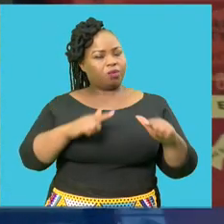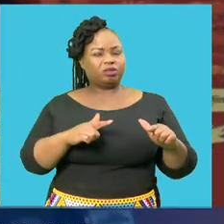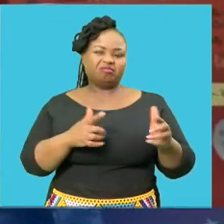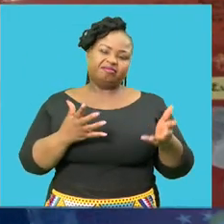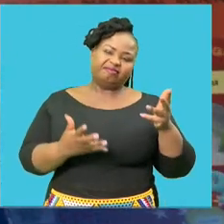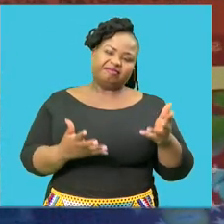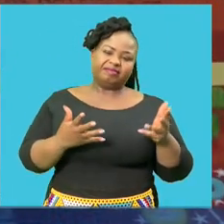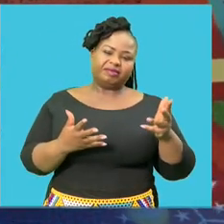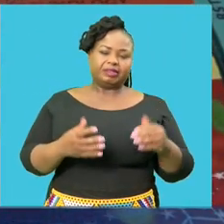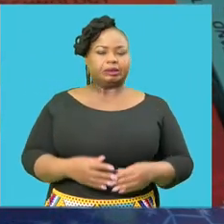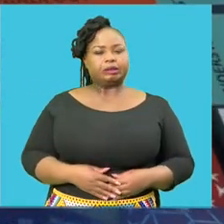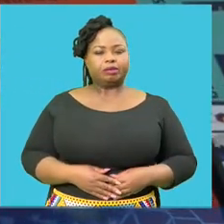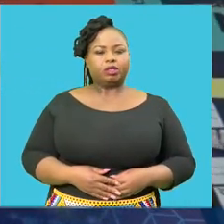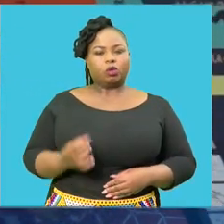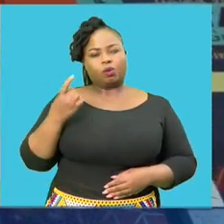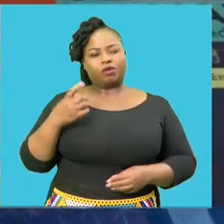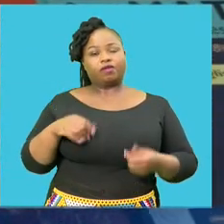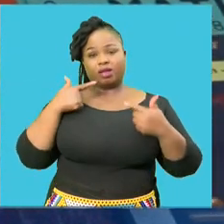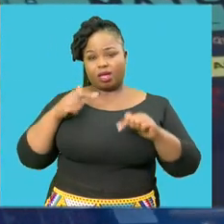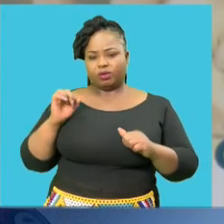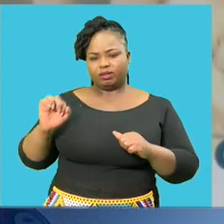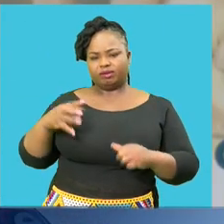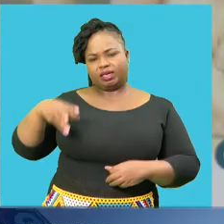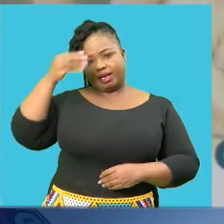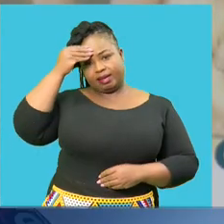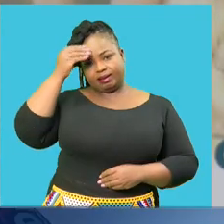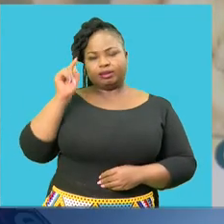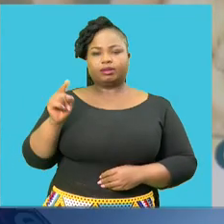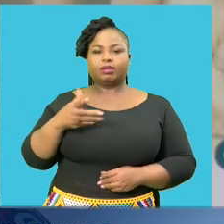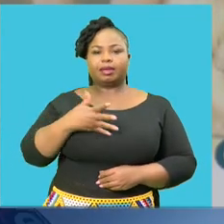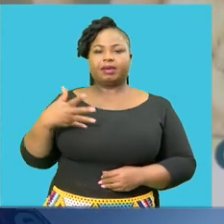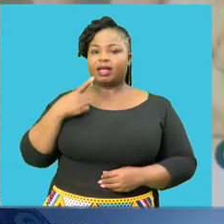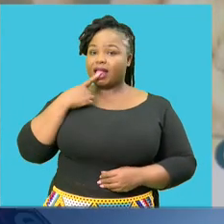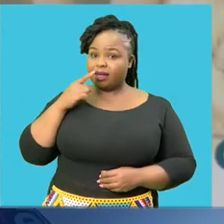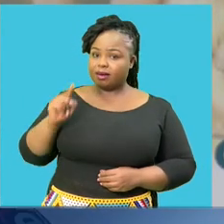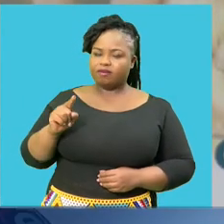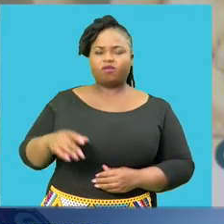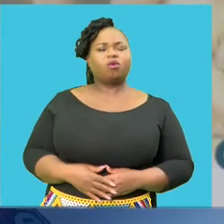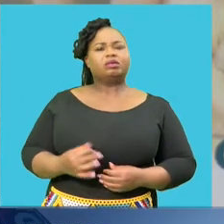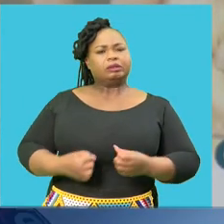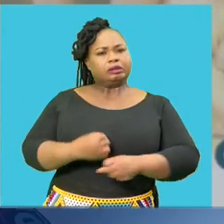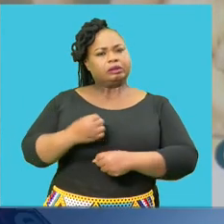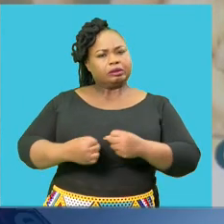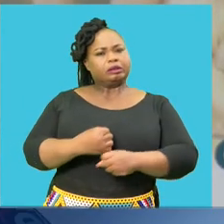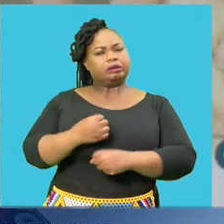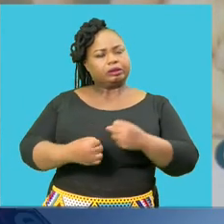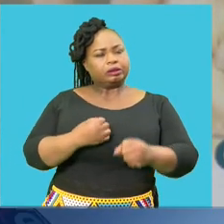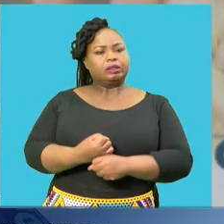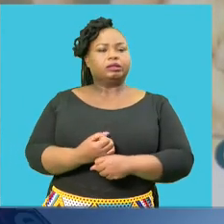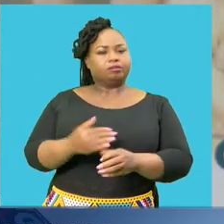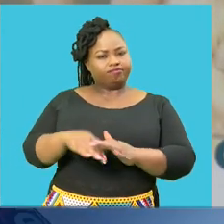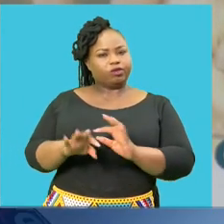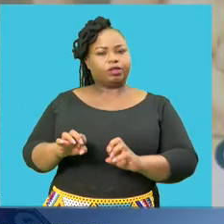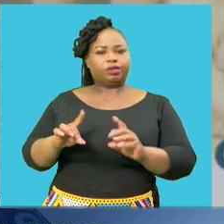at least in one of the languages that they learn in is their mother tongue for several years into their